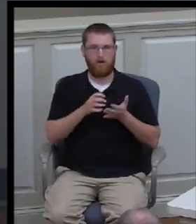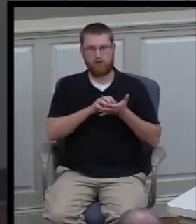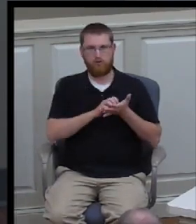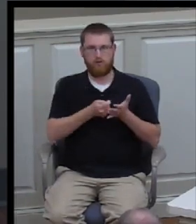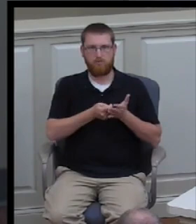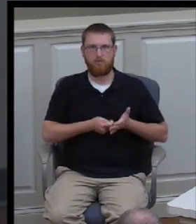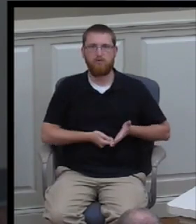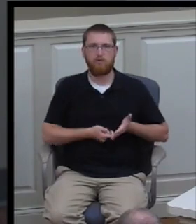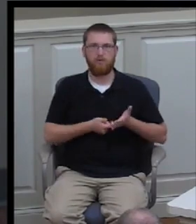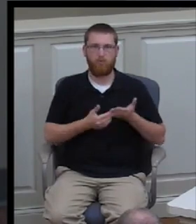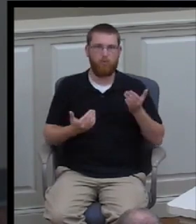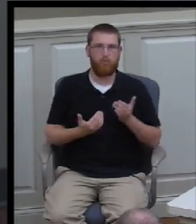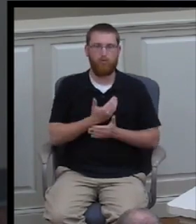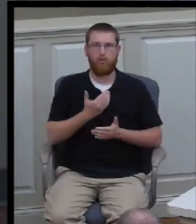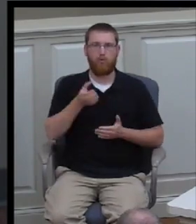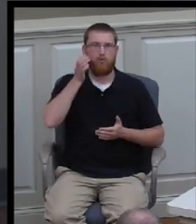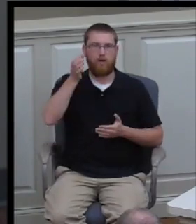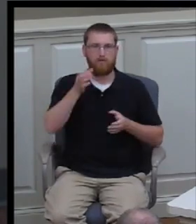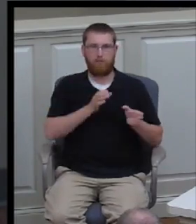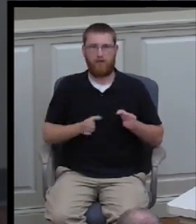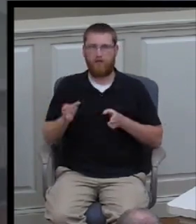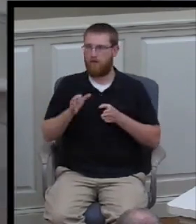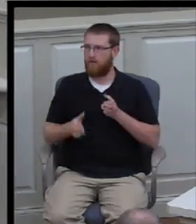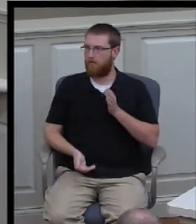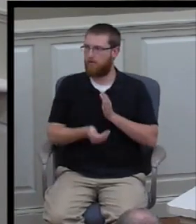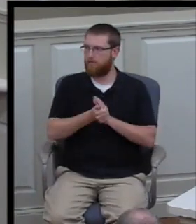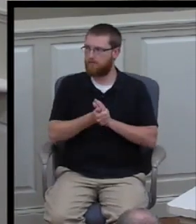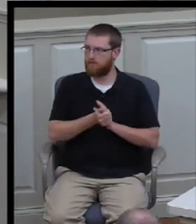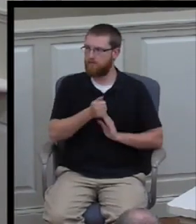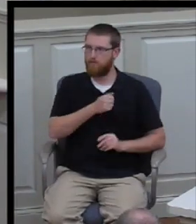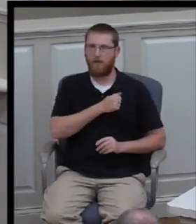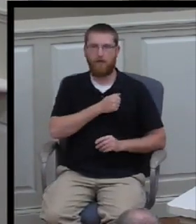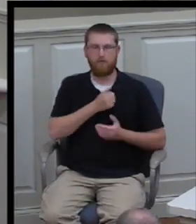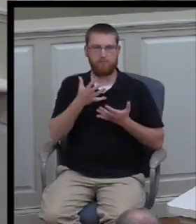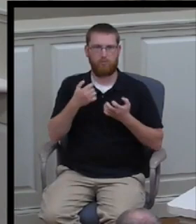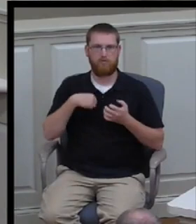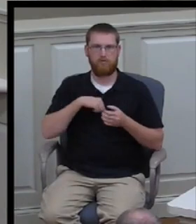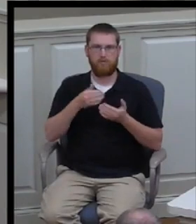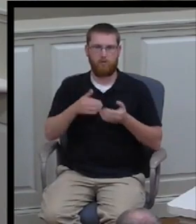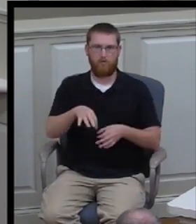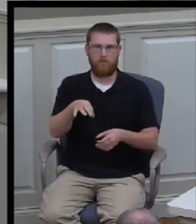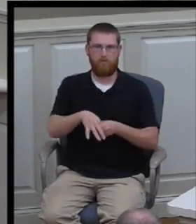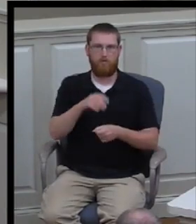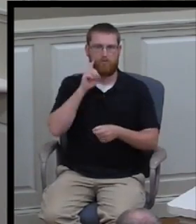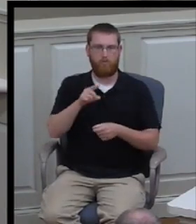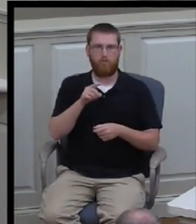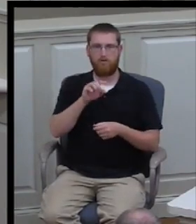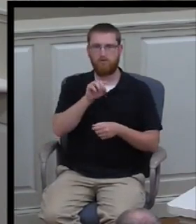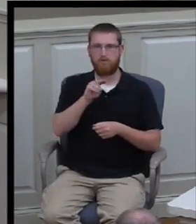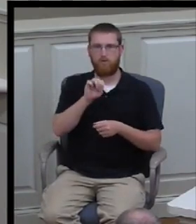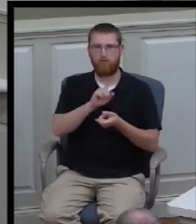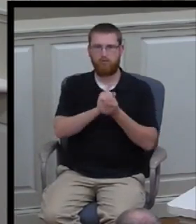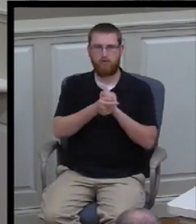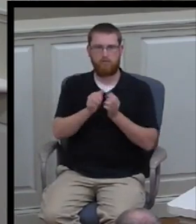mine, and that becomes the official concept plan. And basically, you're asking us just to vote tonight on the zone change. Basically, right? That's what you're The zone